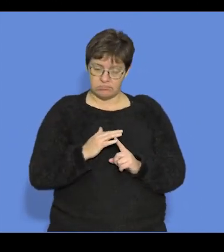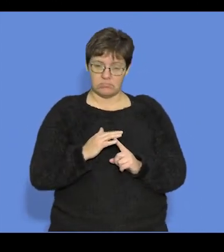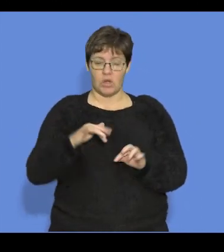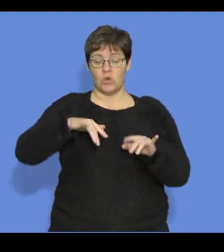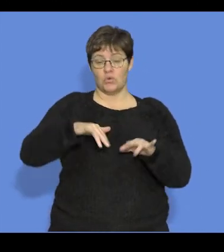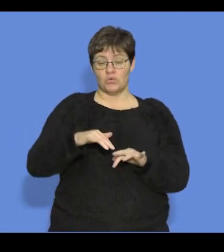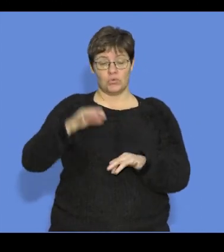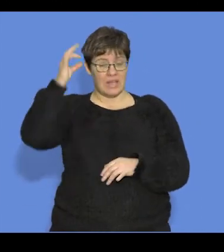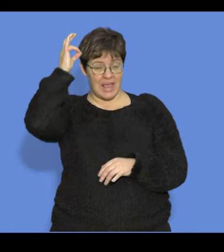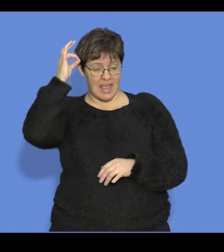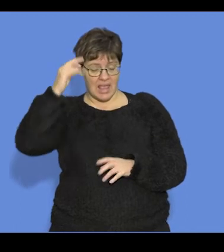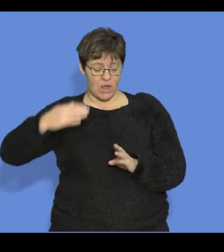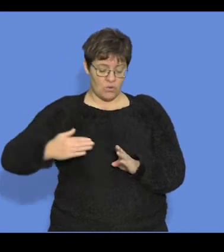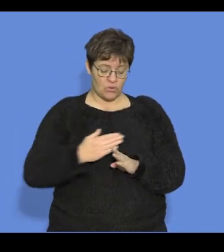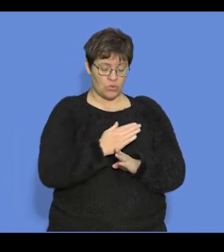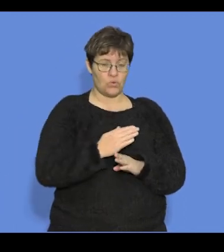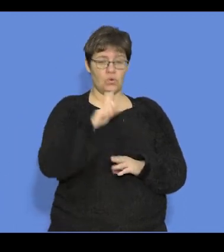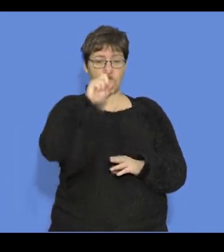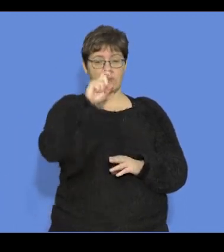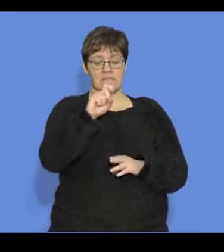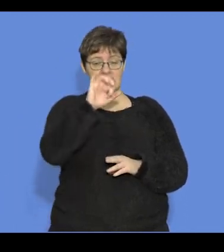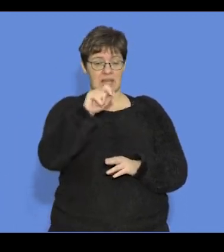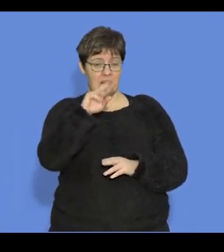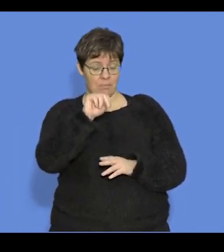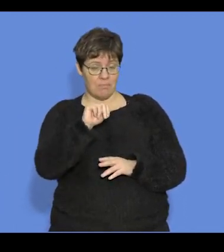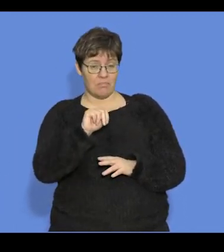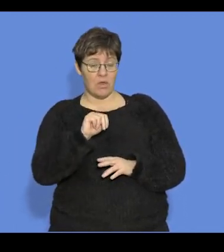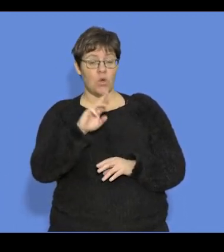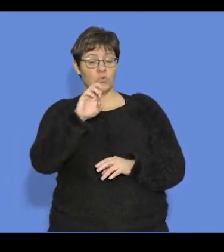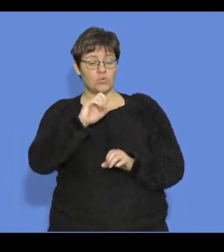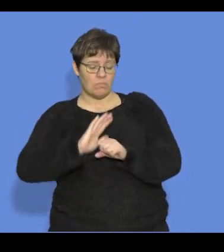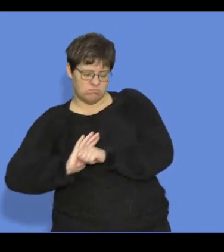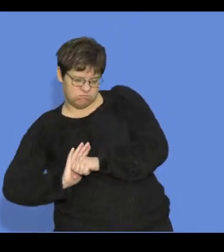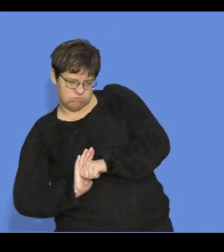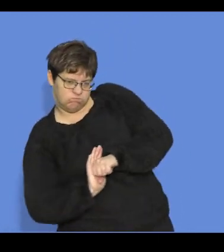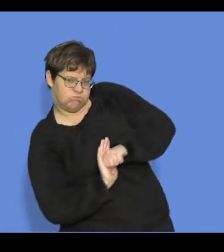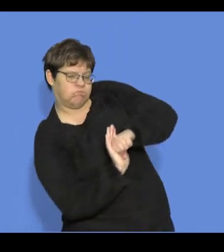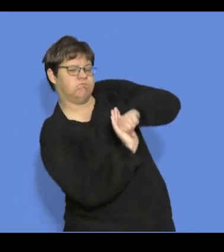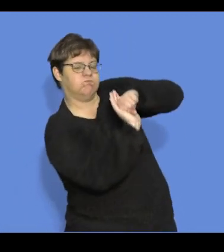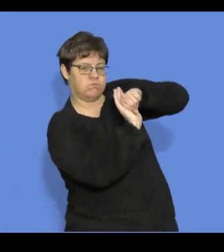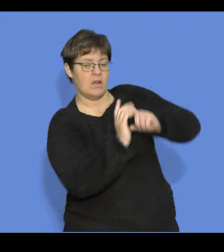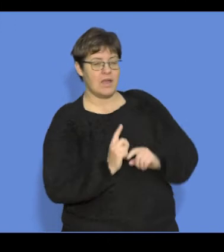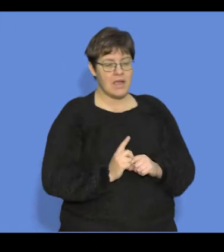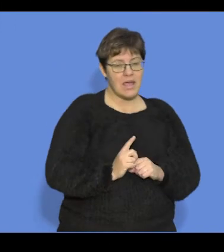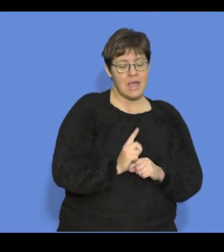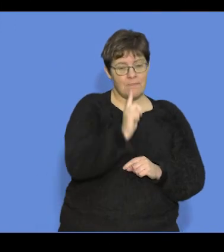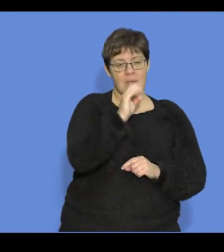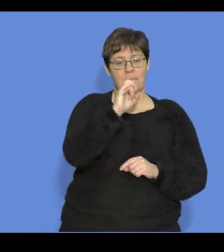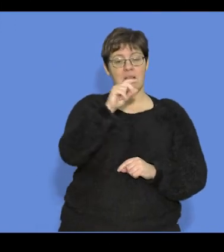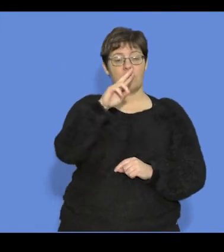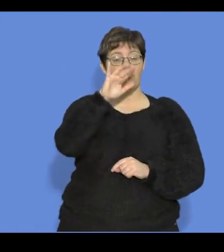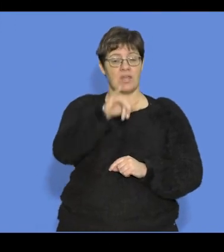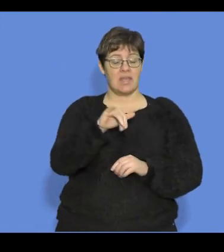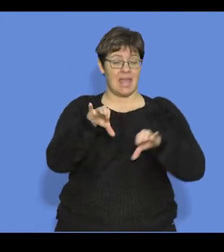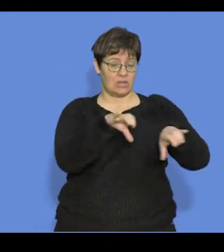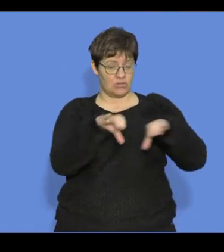the xylem, how it's pushed up by root pressure, how it moves up by capillary action,